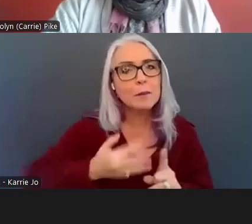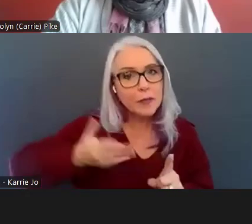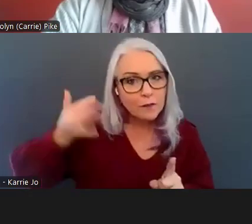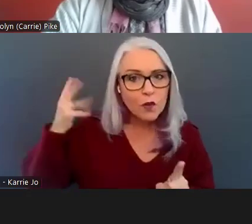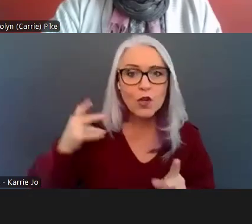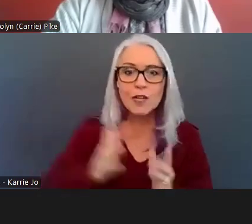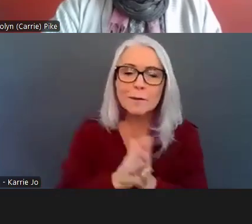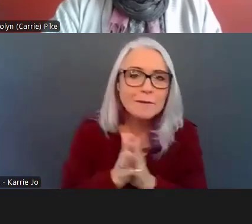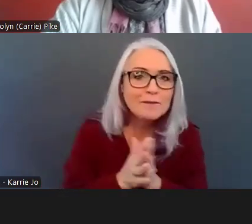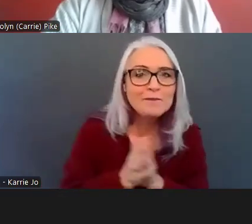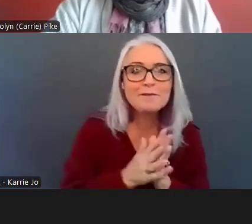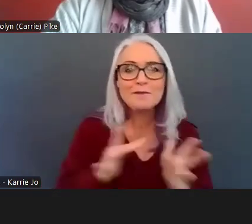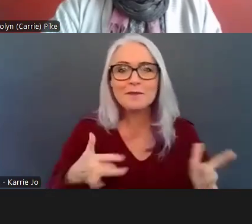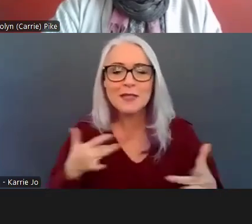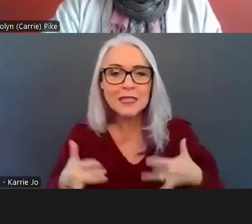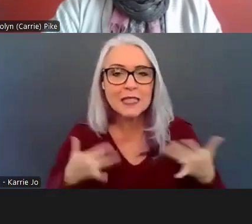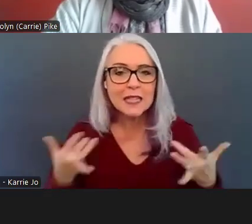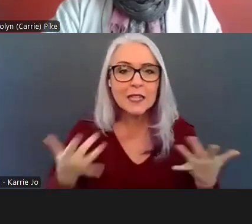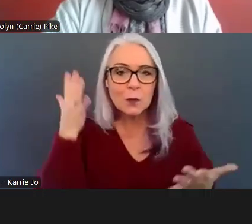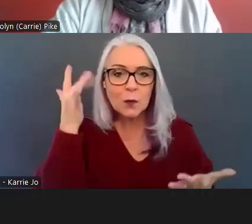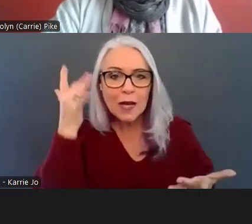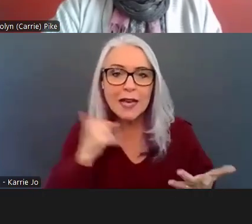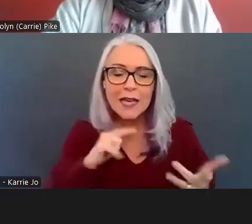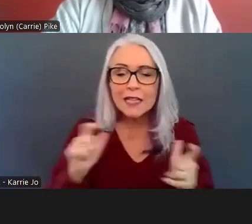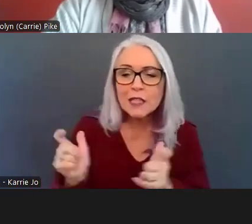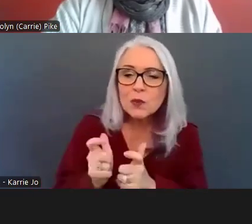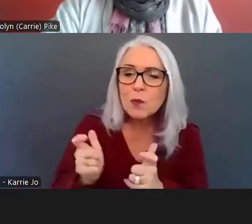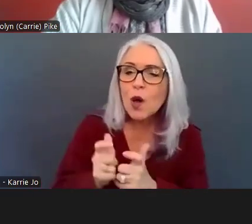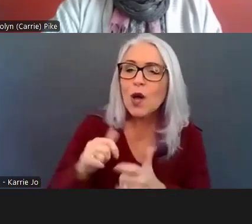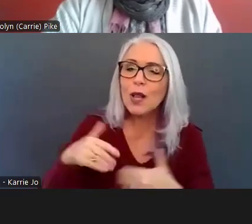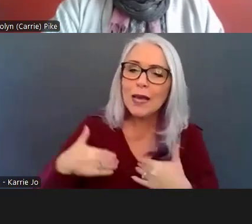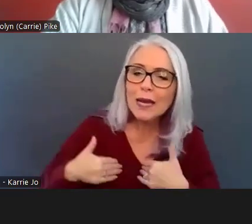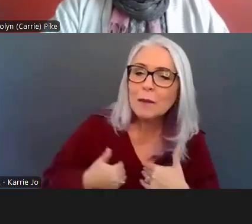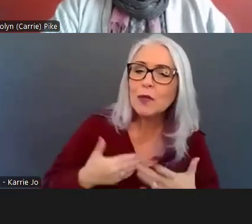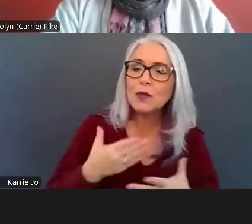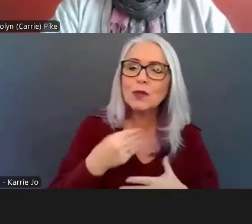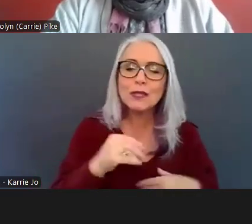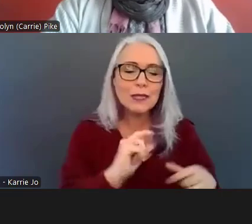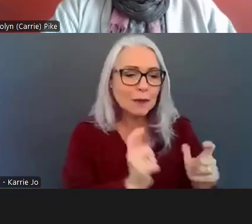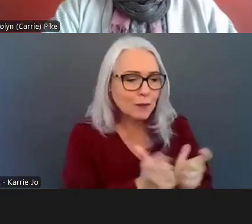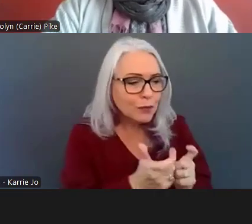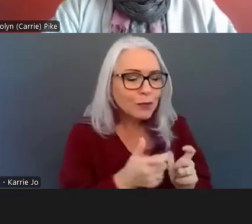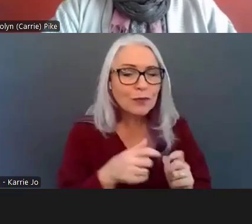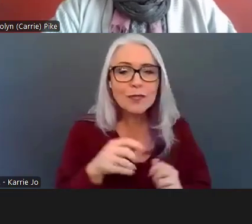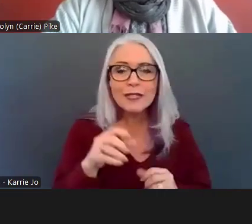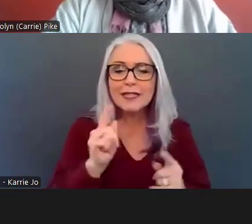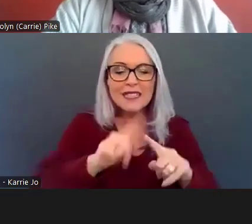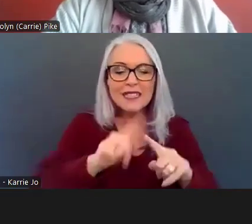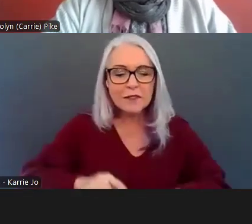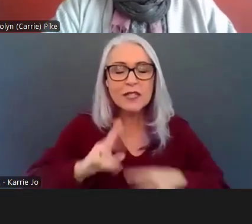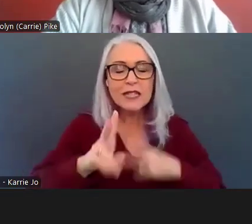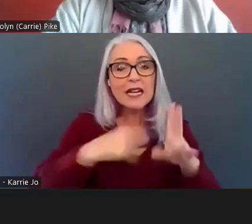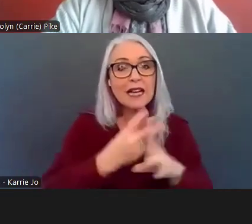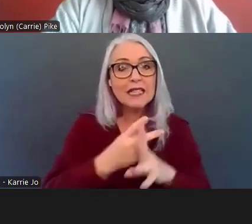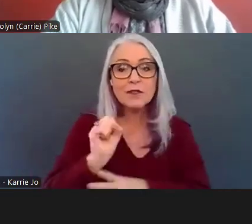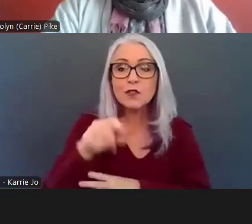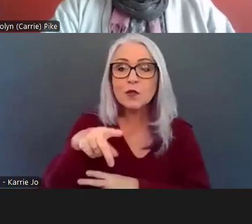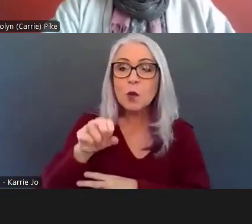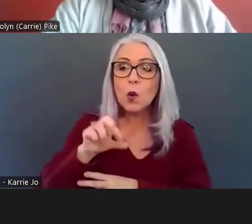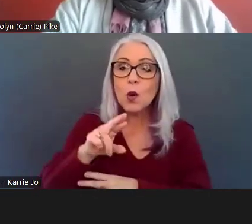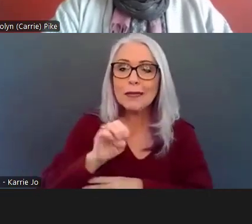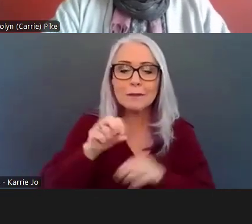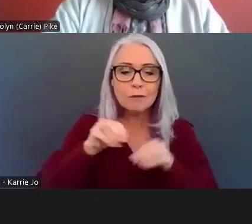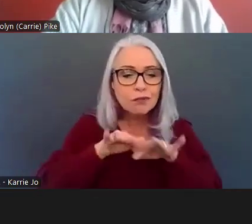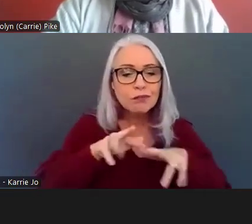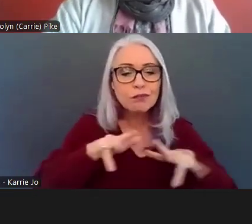was around like the role of small mammals and other organisms for dispersing spores into disturbed environments. And so it's pretty amazing,